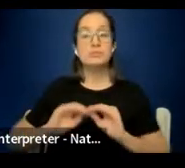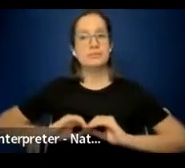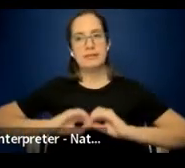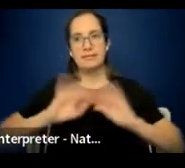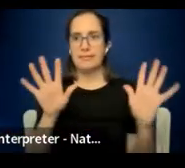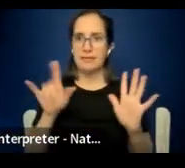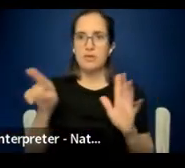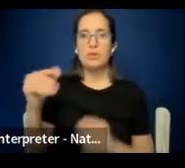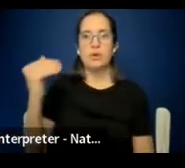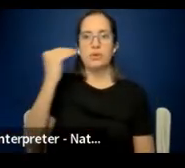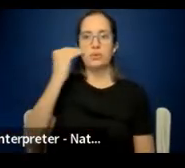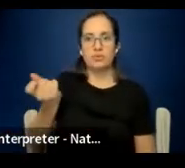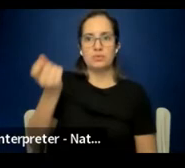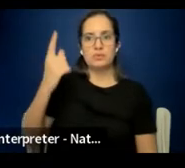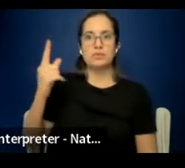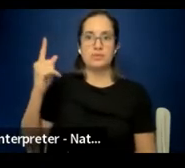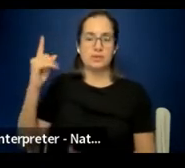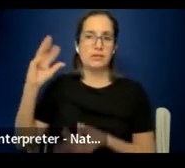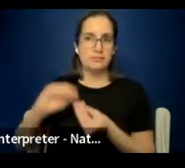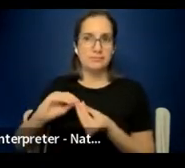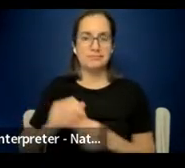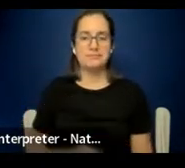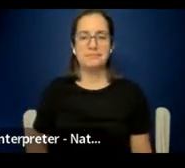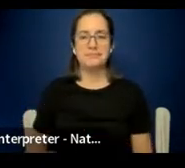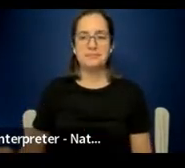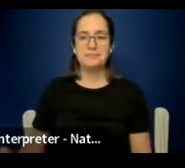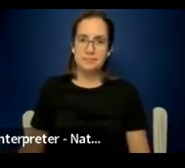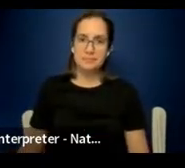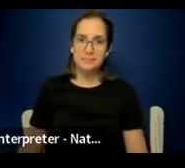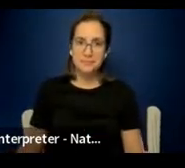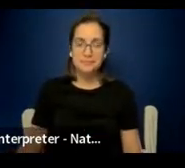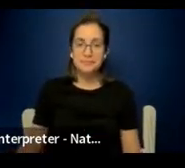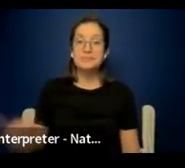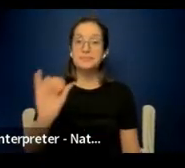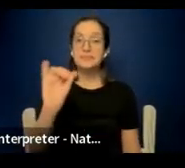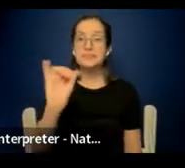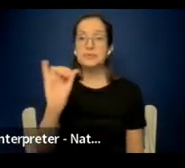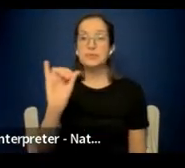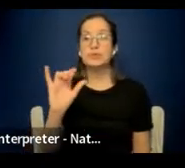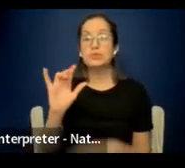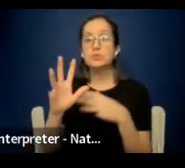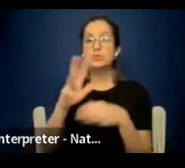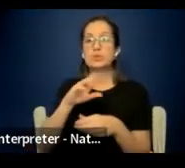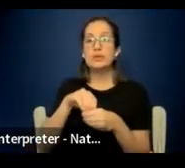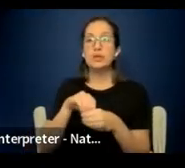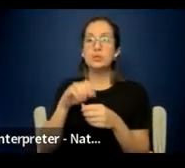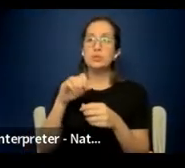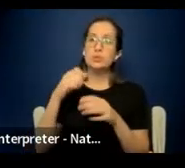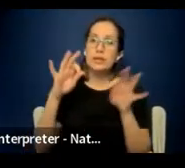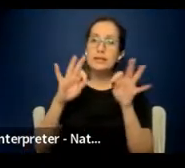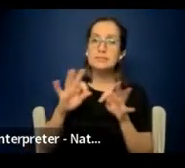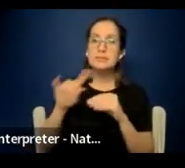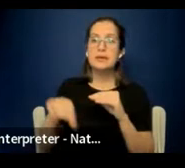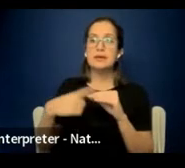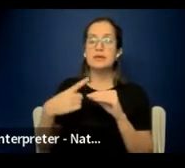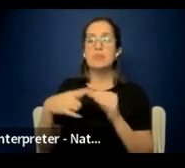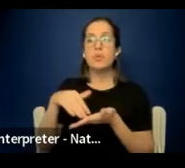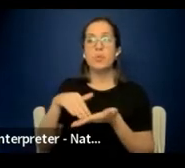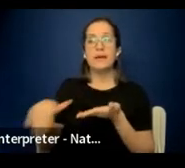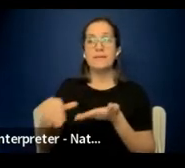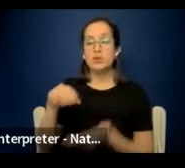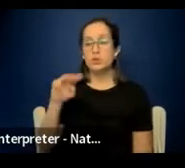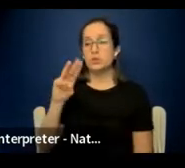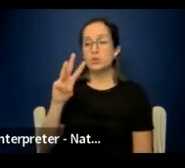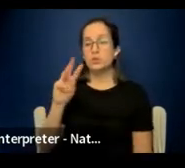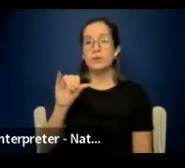about waivers, you know, in case there are things that have liability issues attached. So those are things that are really important to sort of reflect